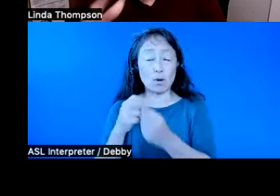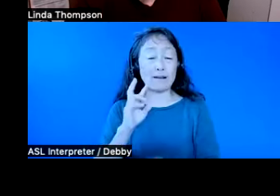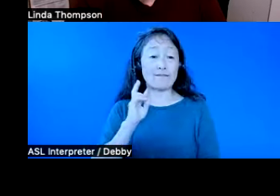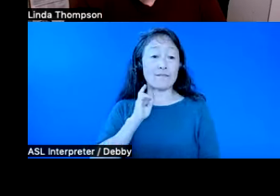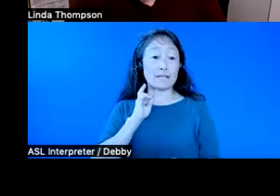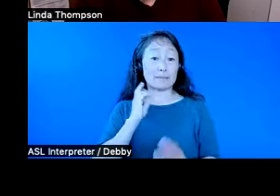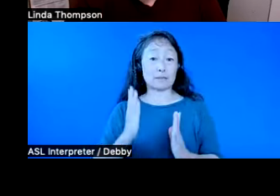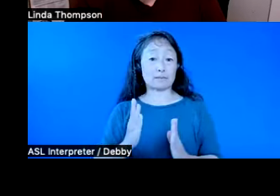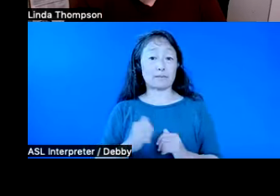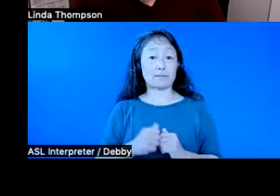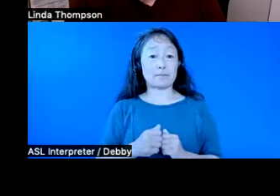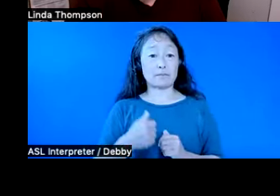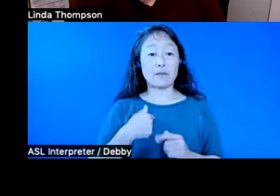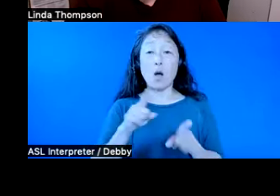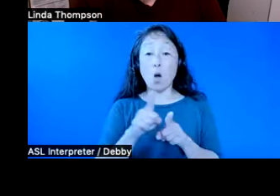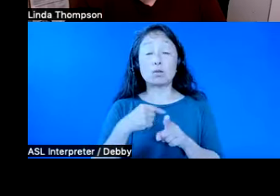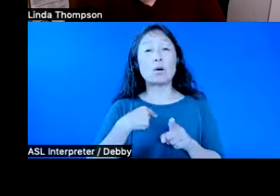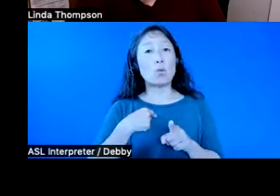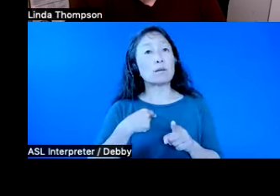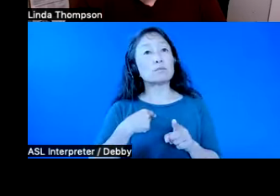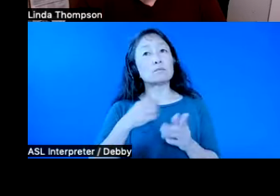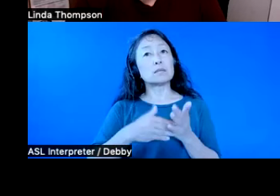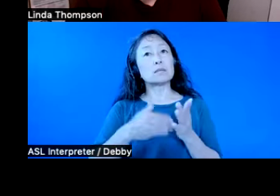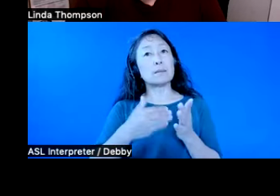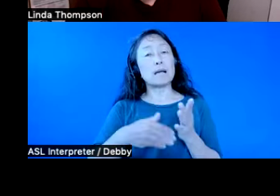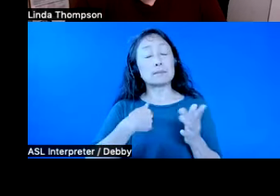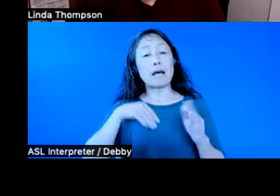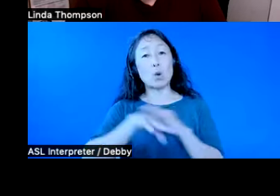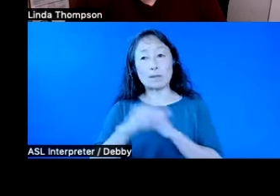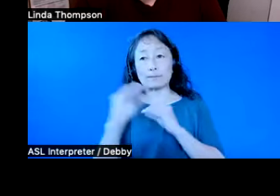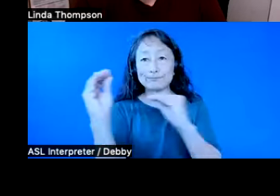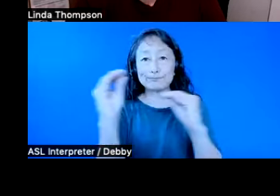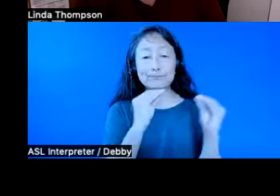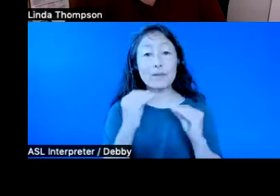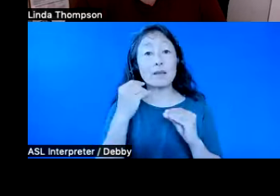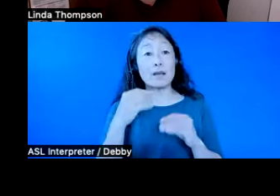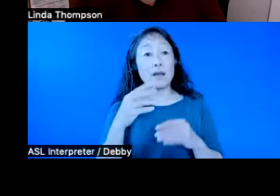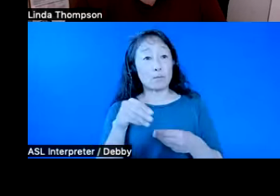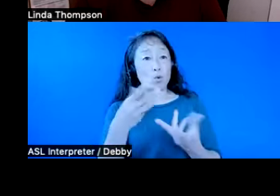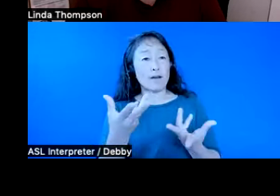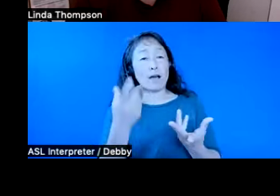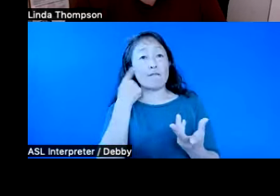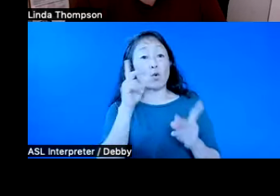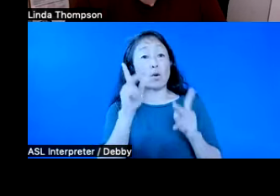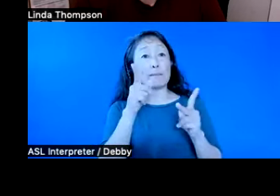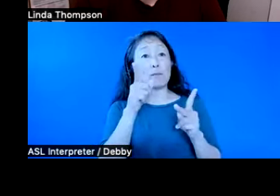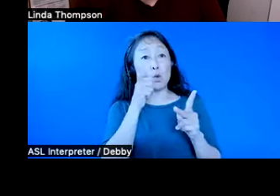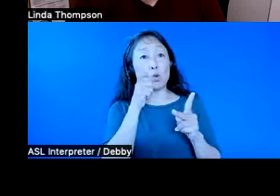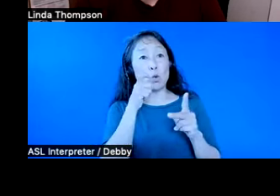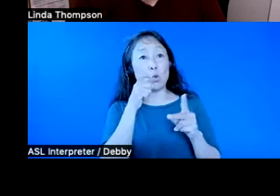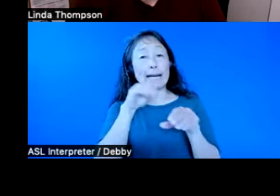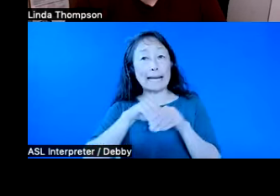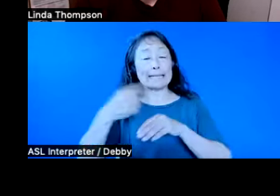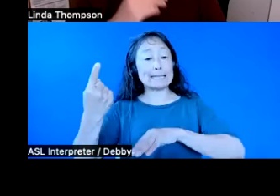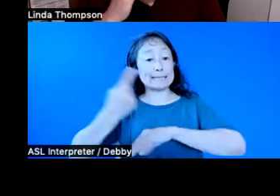also would go in and do in-service where I would provide for the people who were in treatment, both day